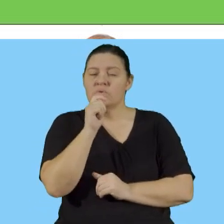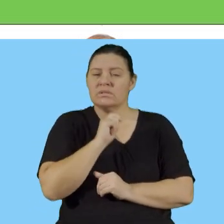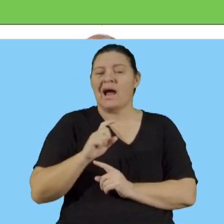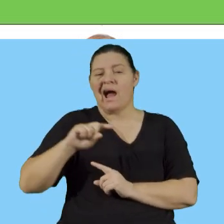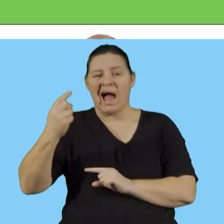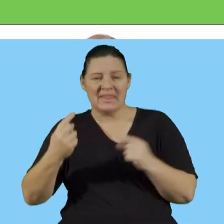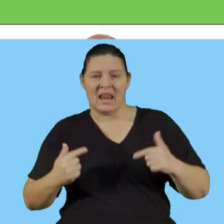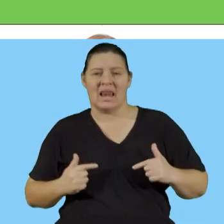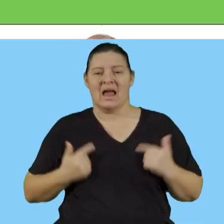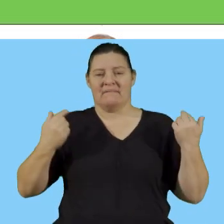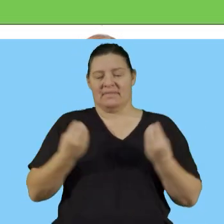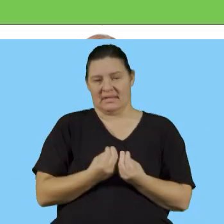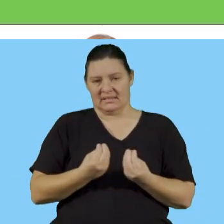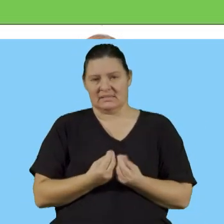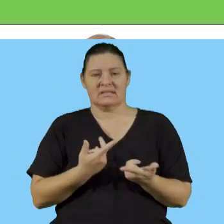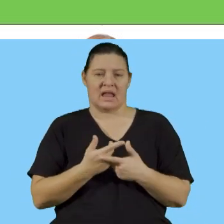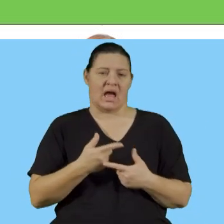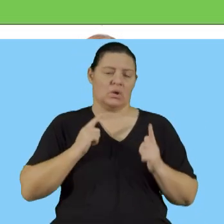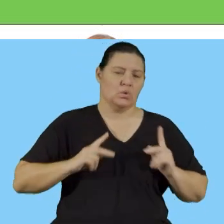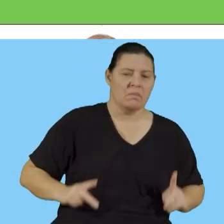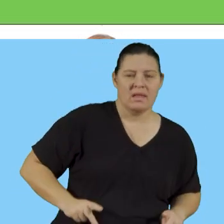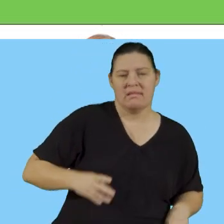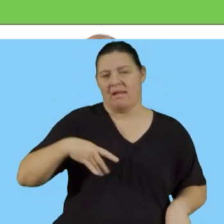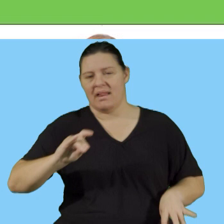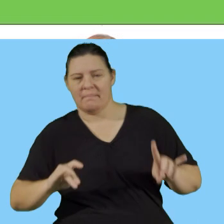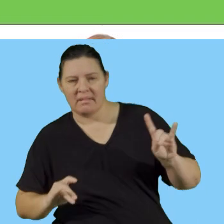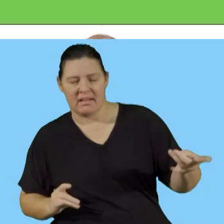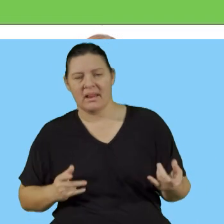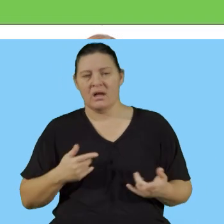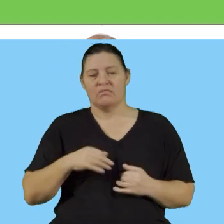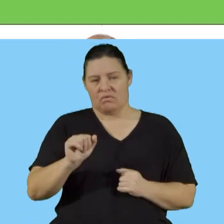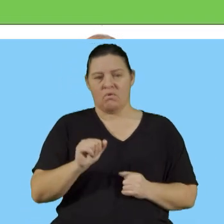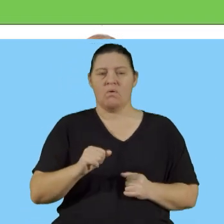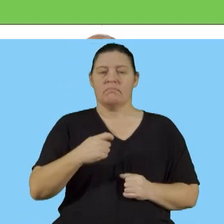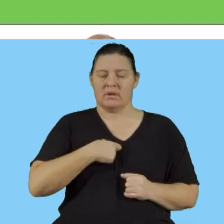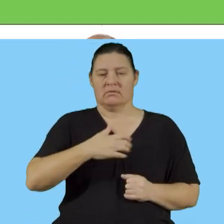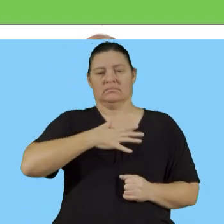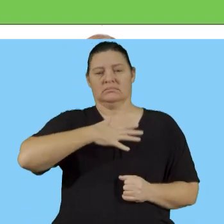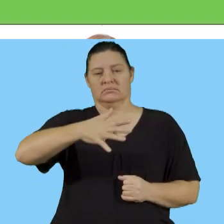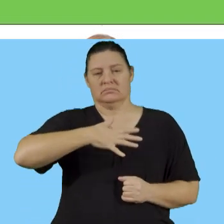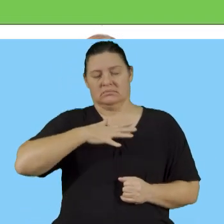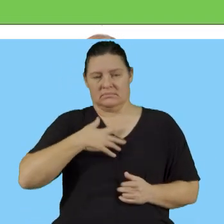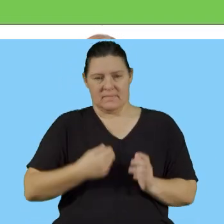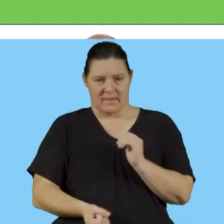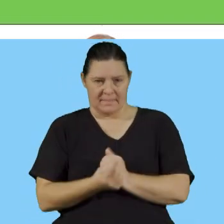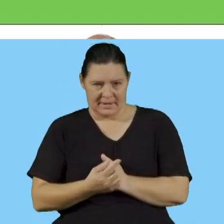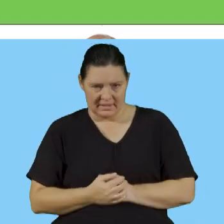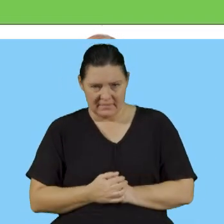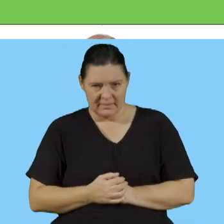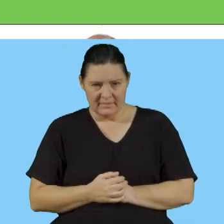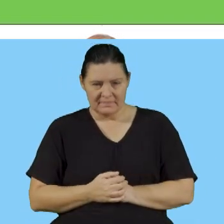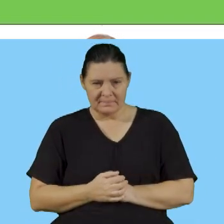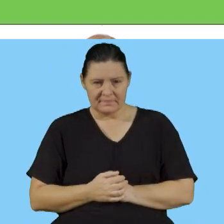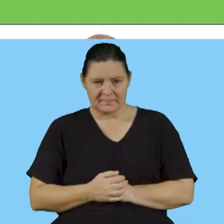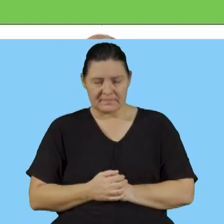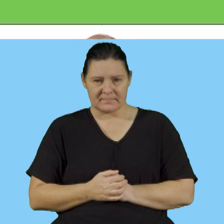living organisms, such as humans and animals, during their own respiration, which is, in simple terms,